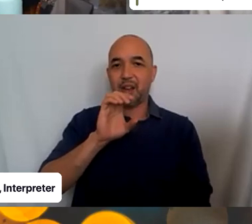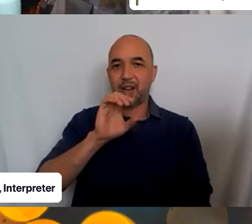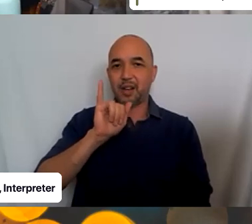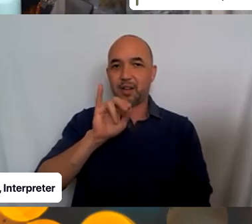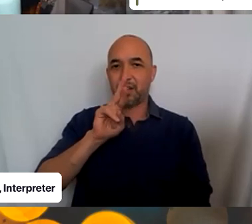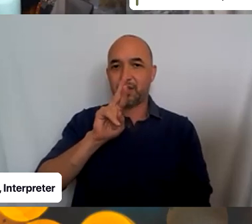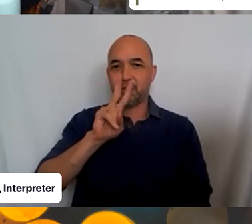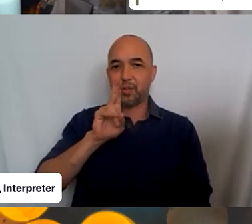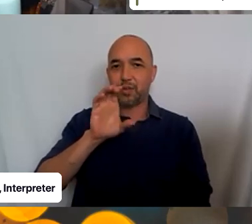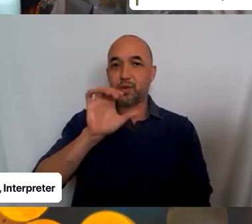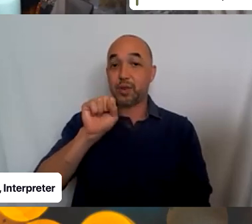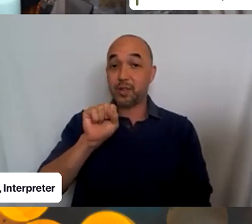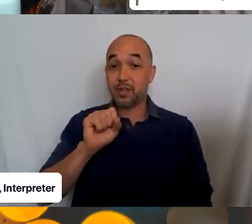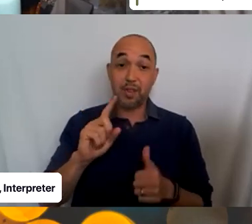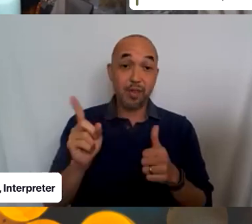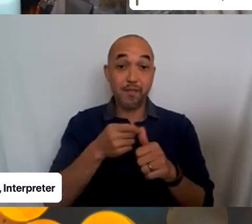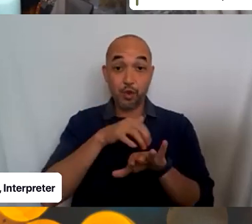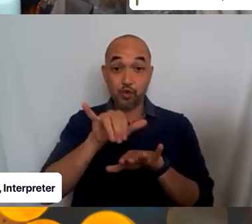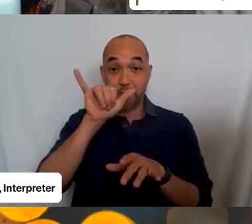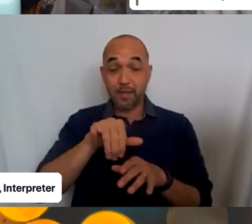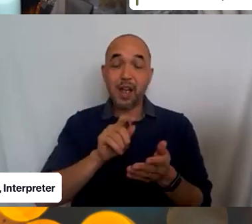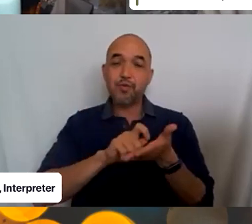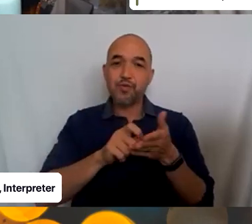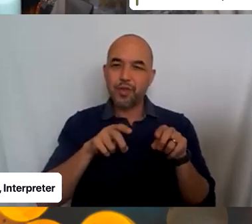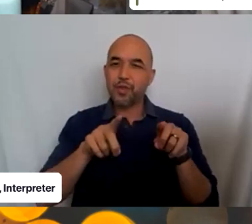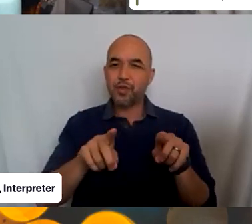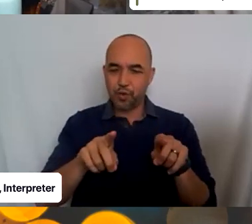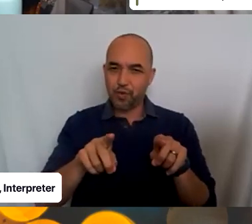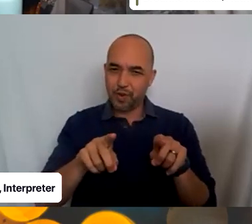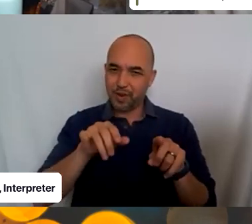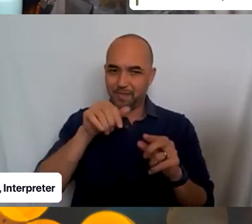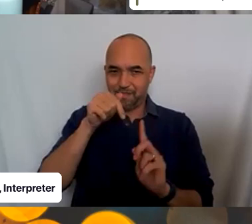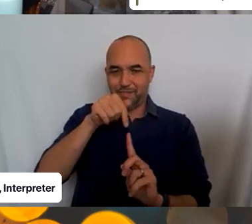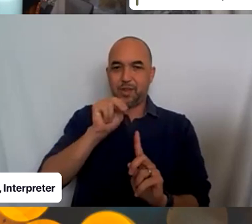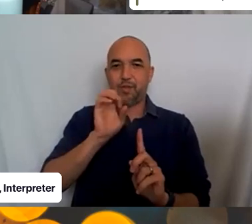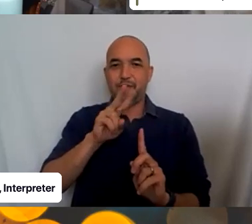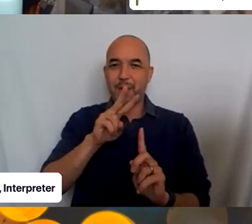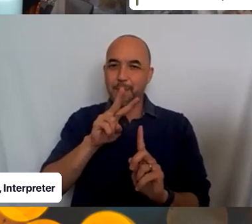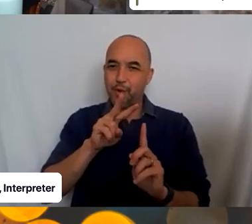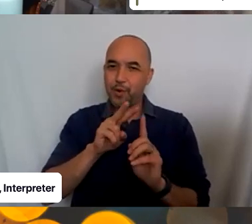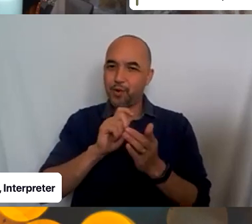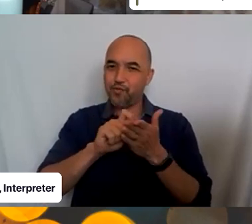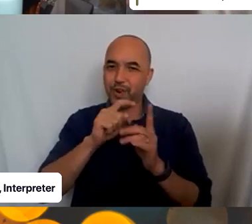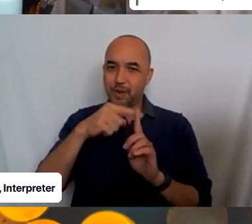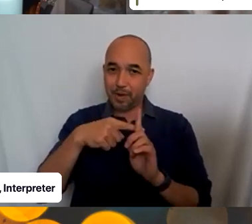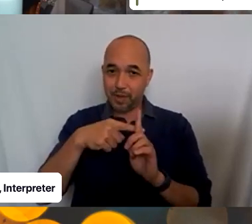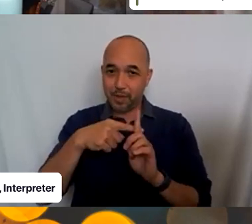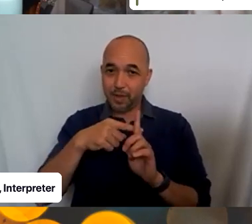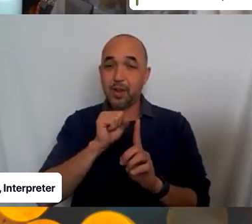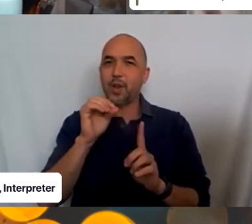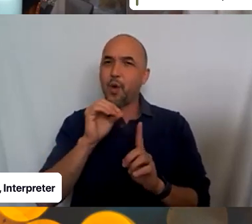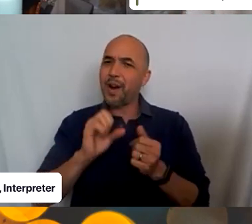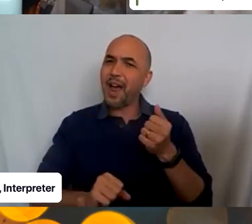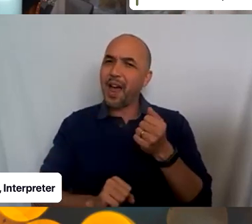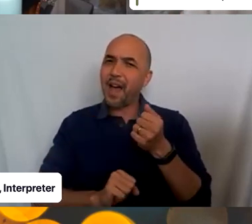NaNoWriMo, the first draft of it. Yeah. And so it's super helpful to kind of have the motivation and the